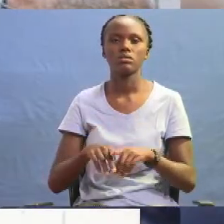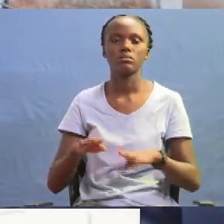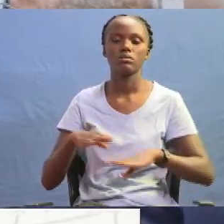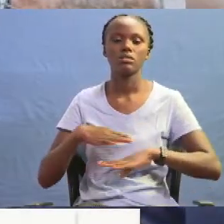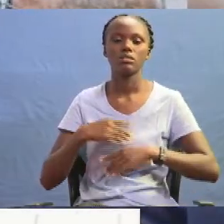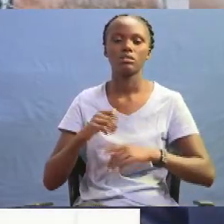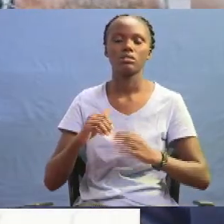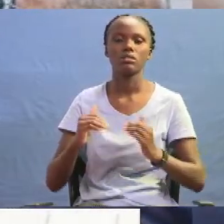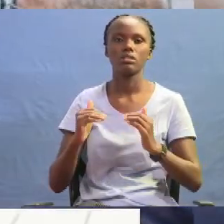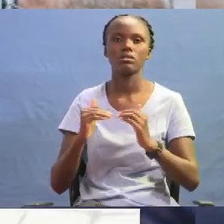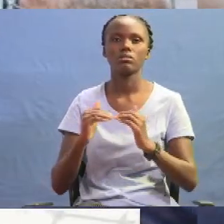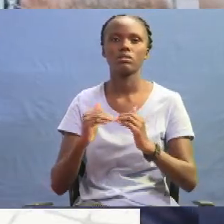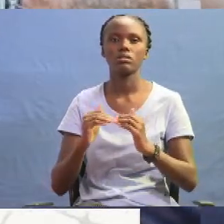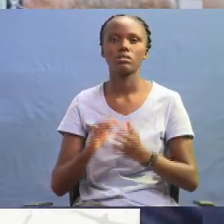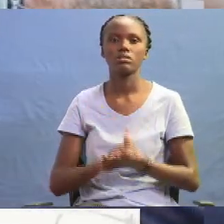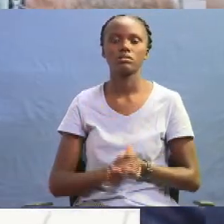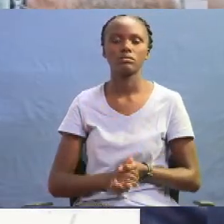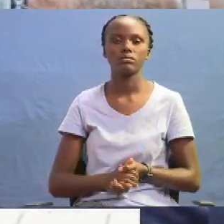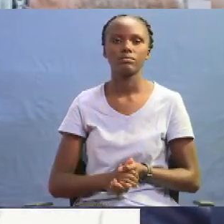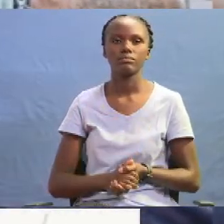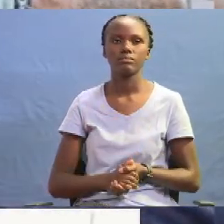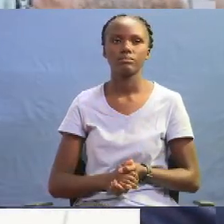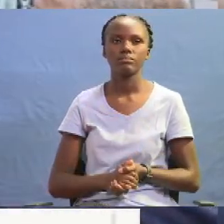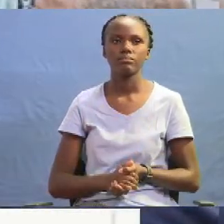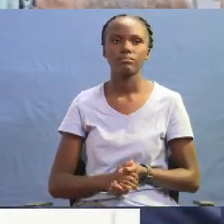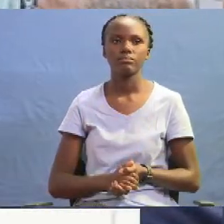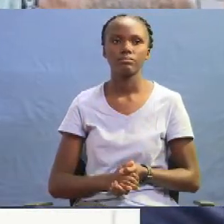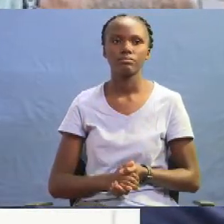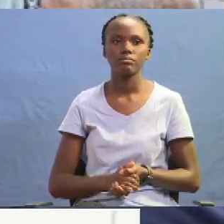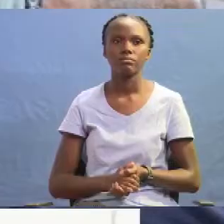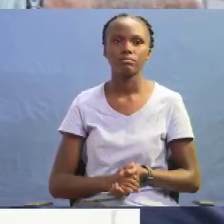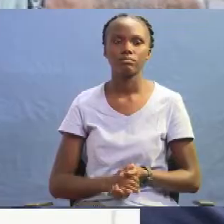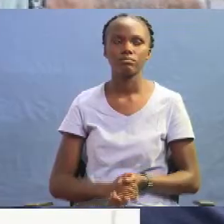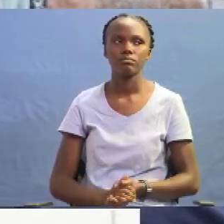the placement process.